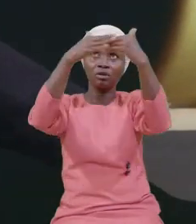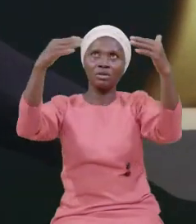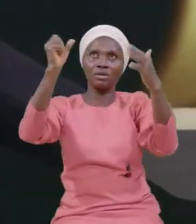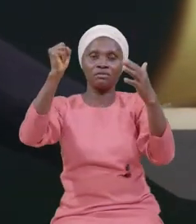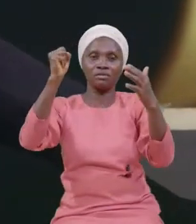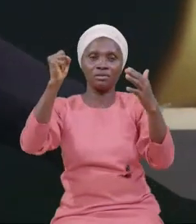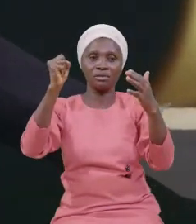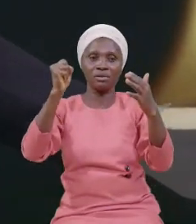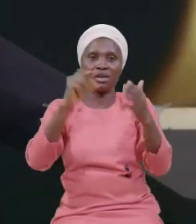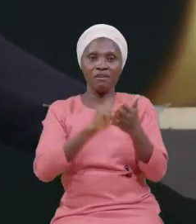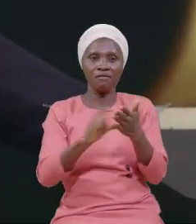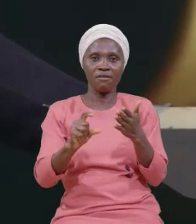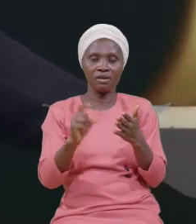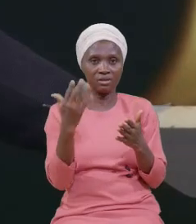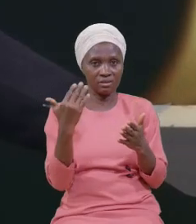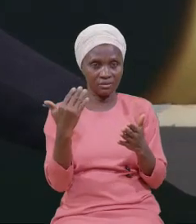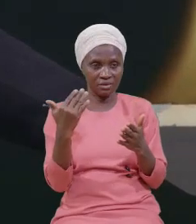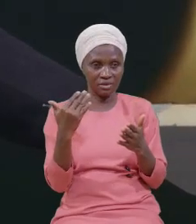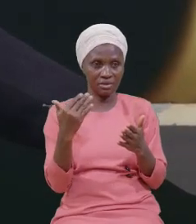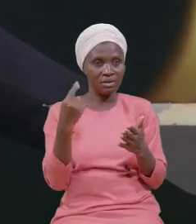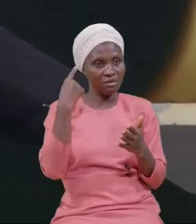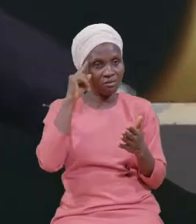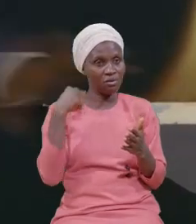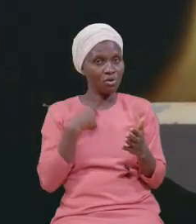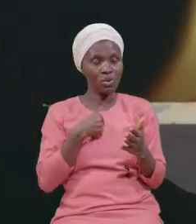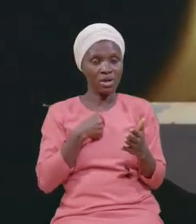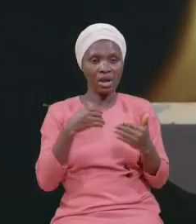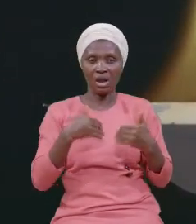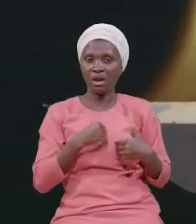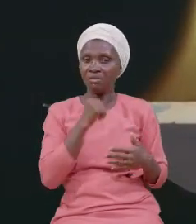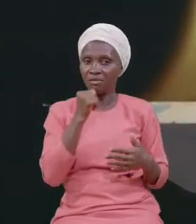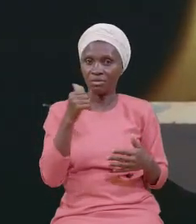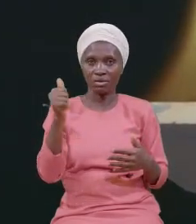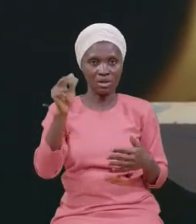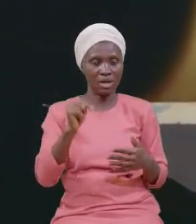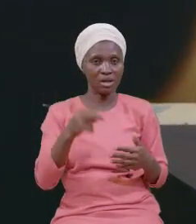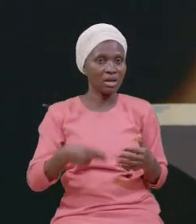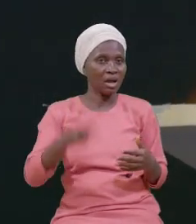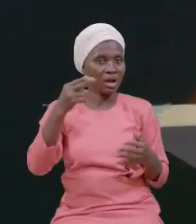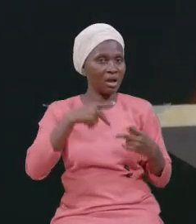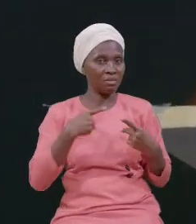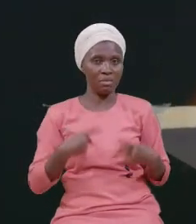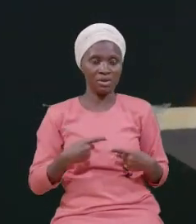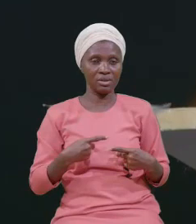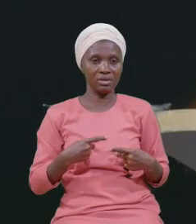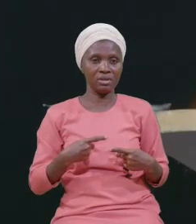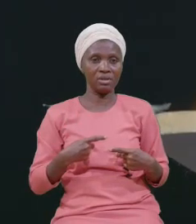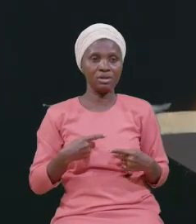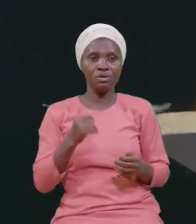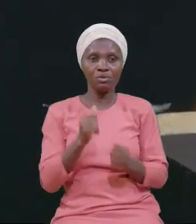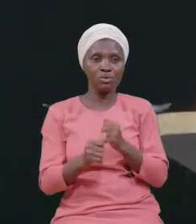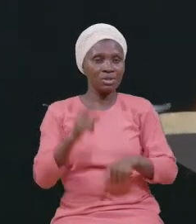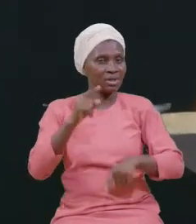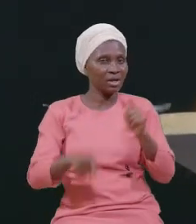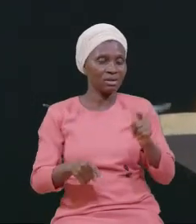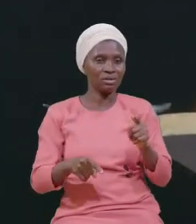for we have not an high priest which cannot be touched with the